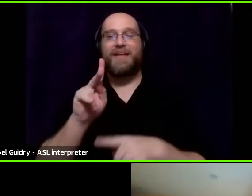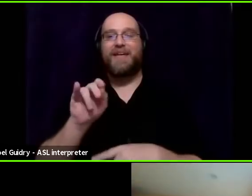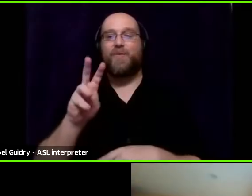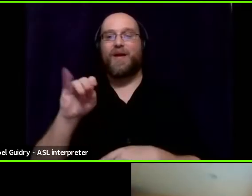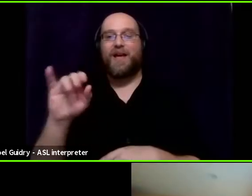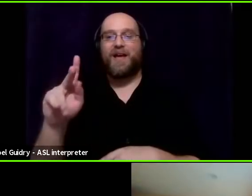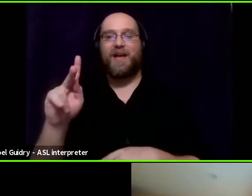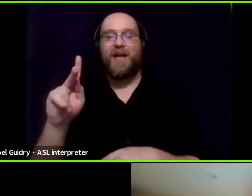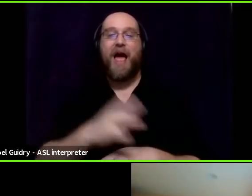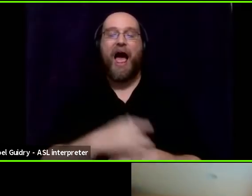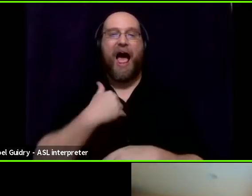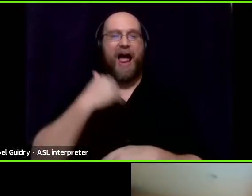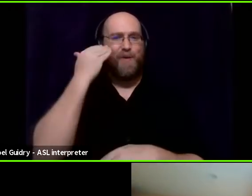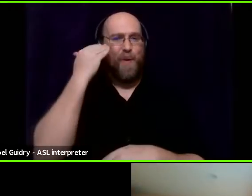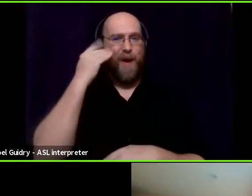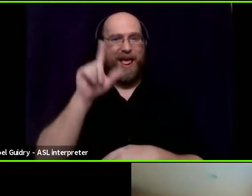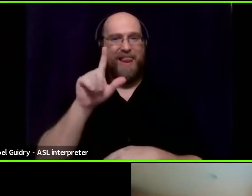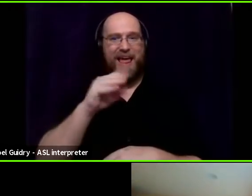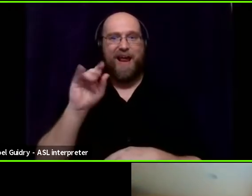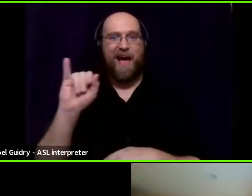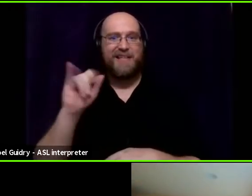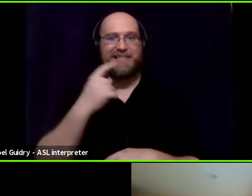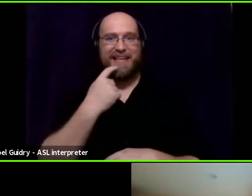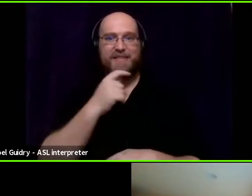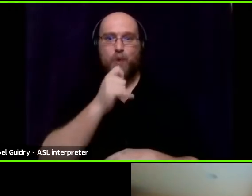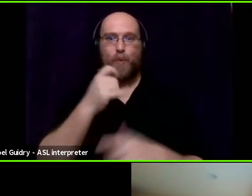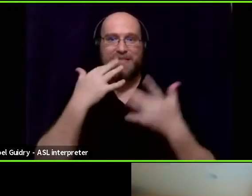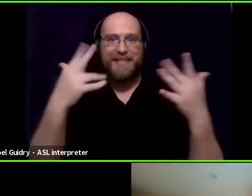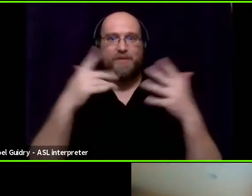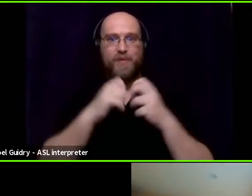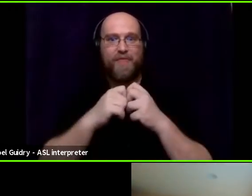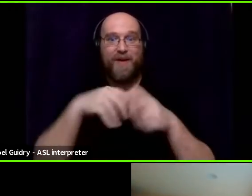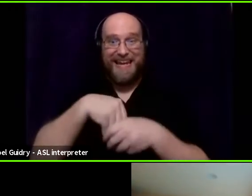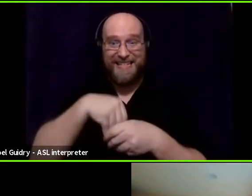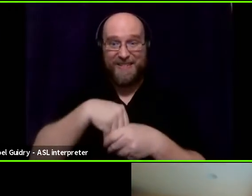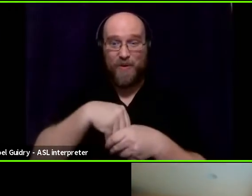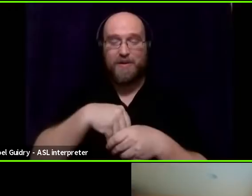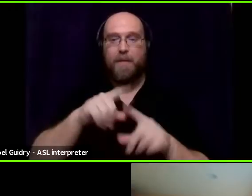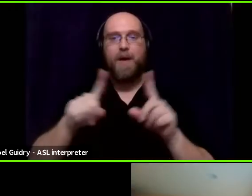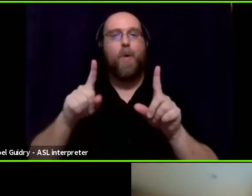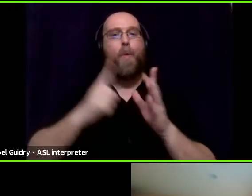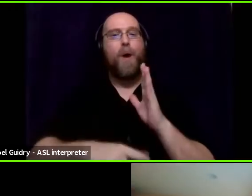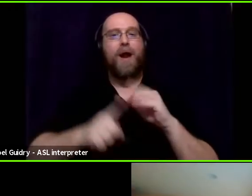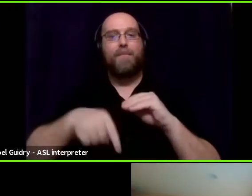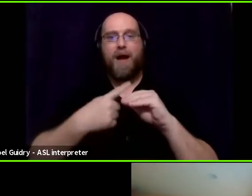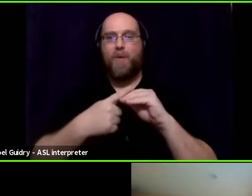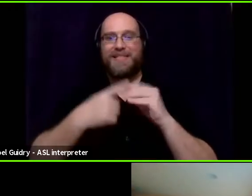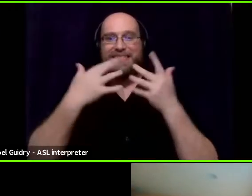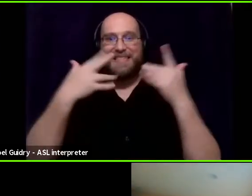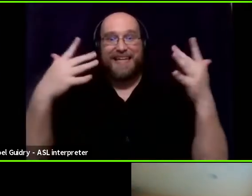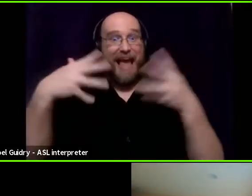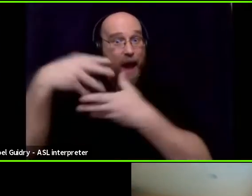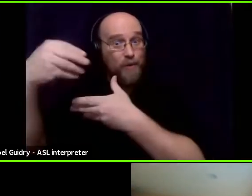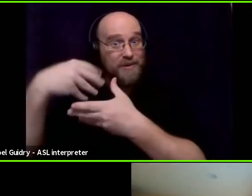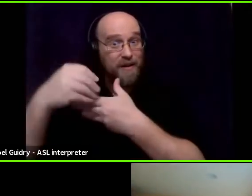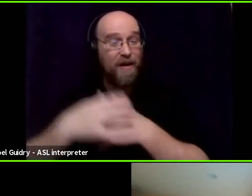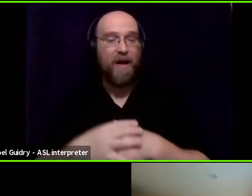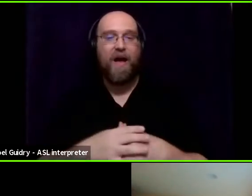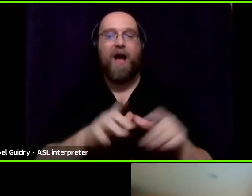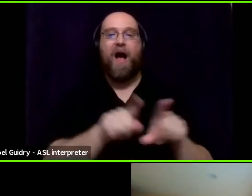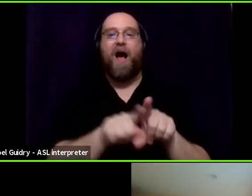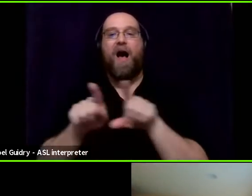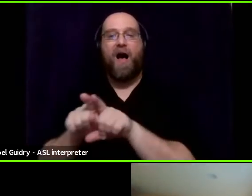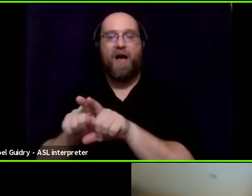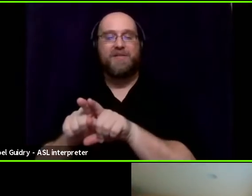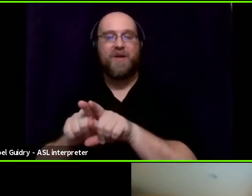indoors despite what other studies say, but what about singing together outdoors? Also, are schools required to test and attest what